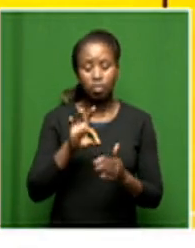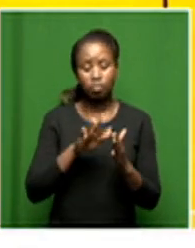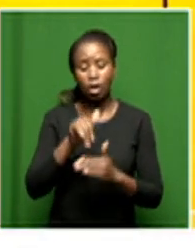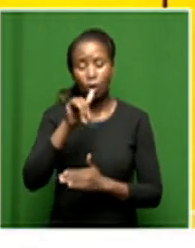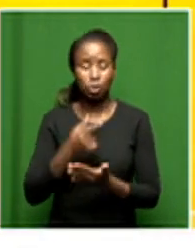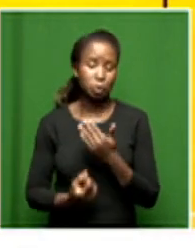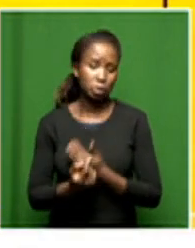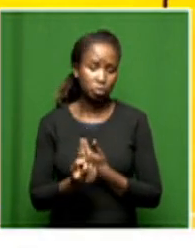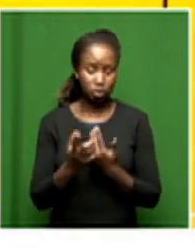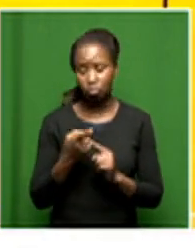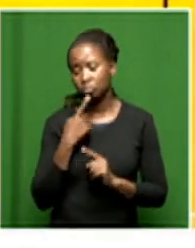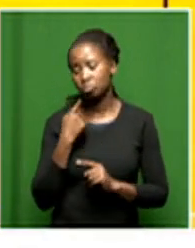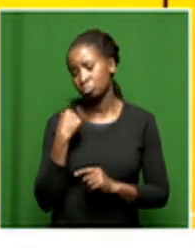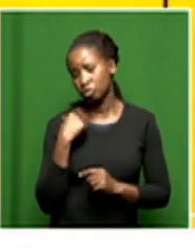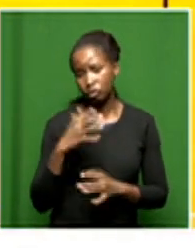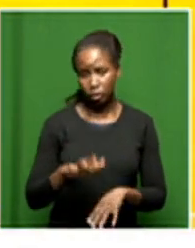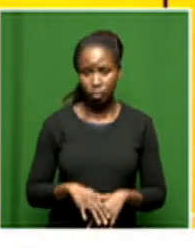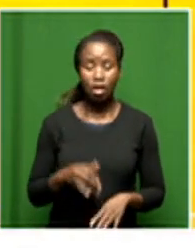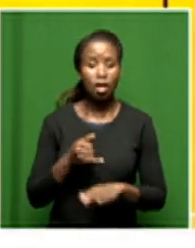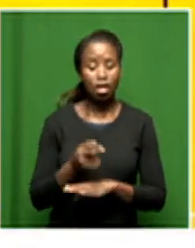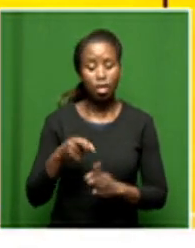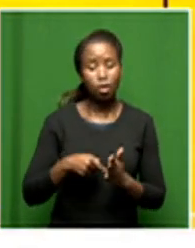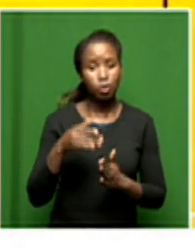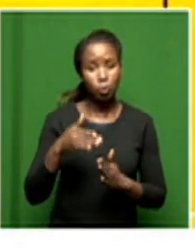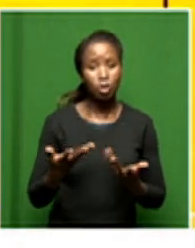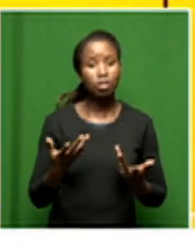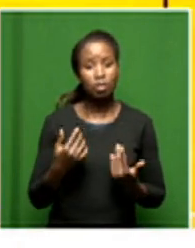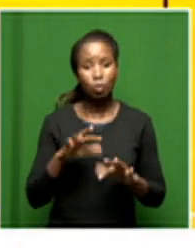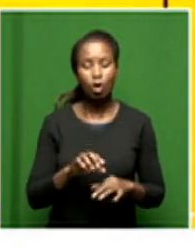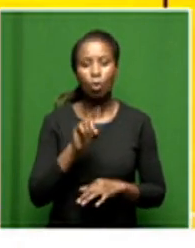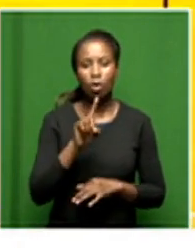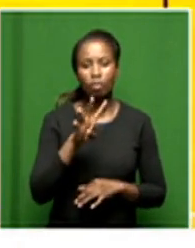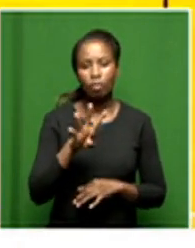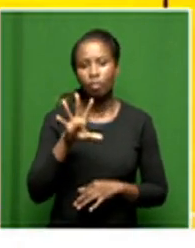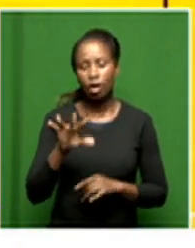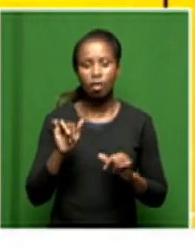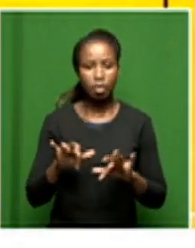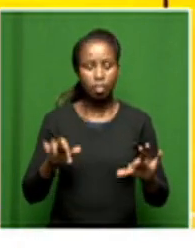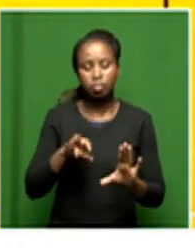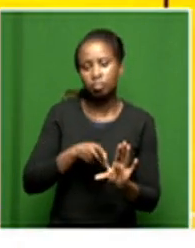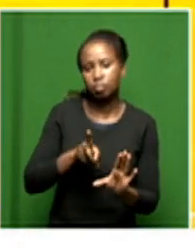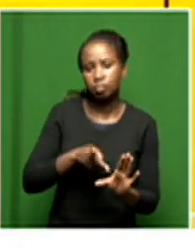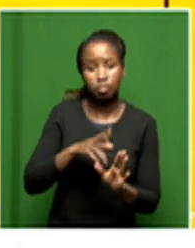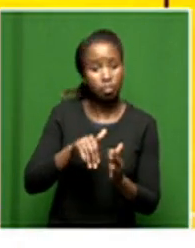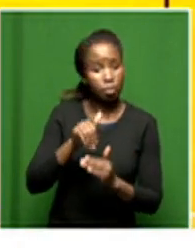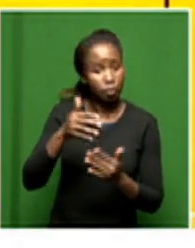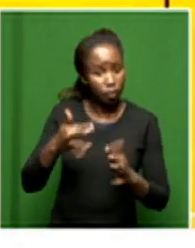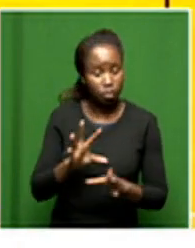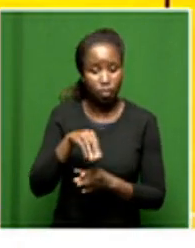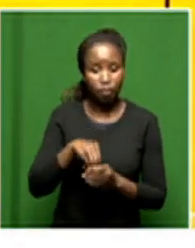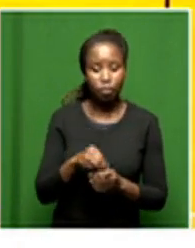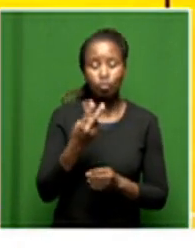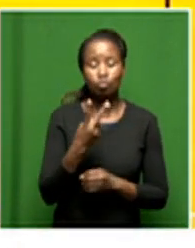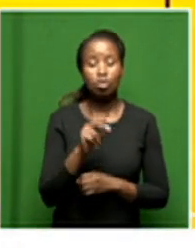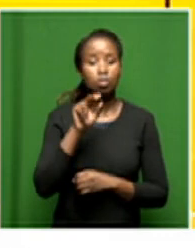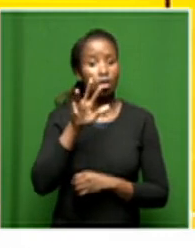have gone. Now, earlier this week, 145 candidates, including 8 independents from 29 political